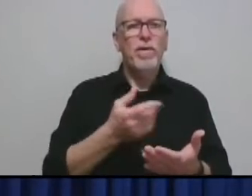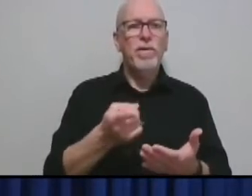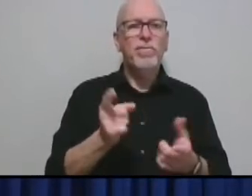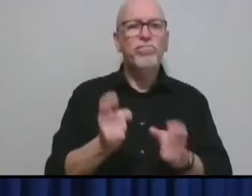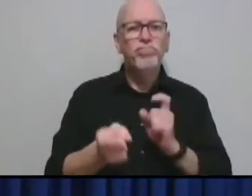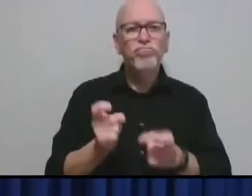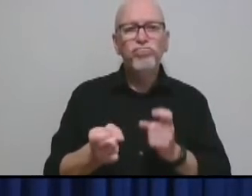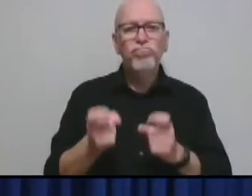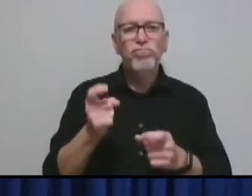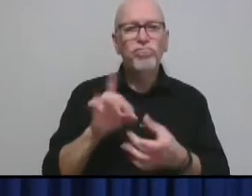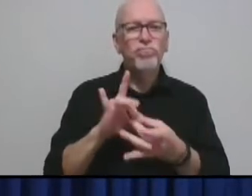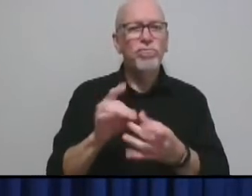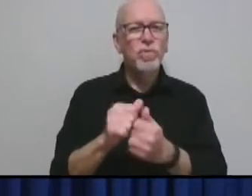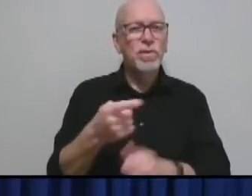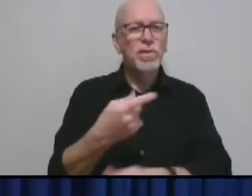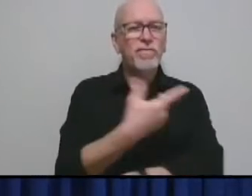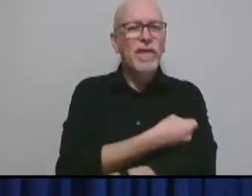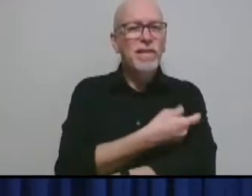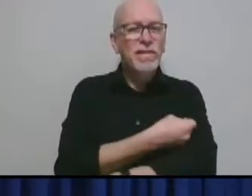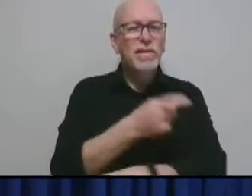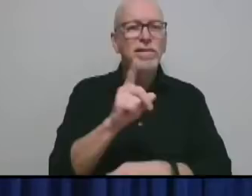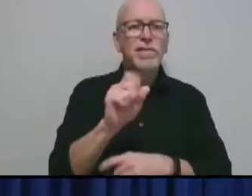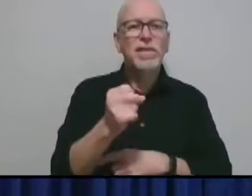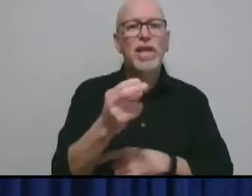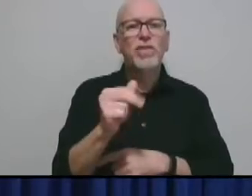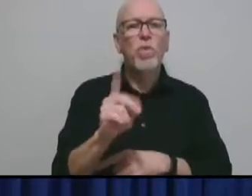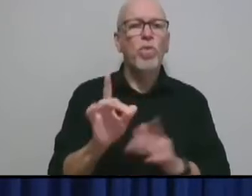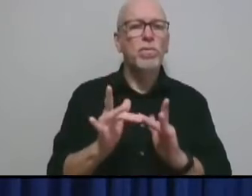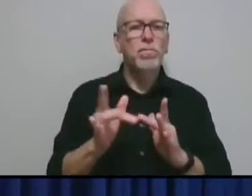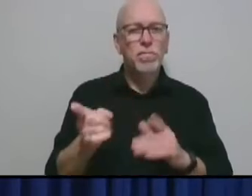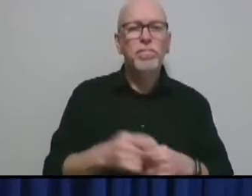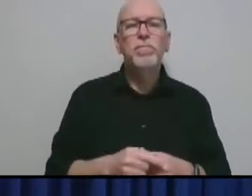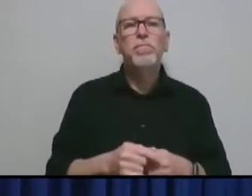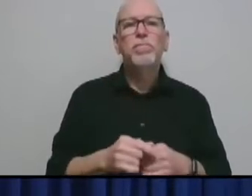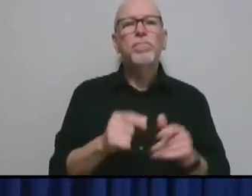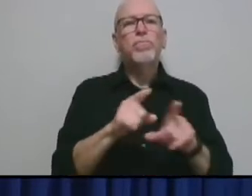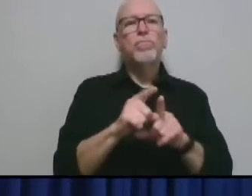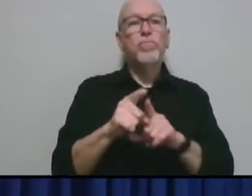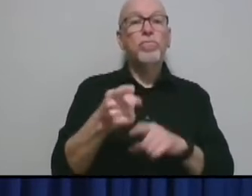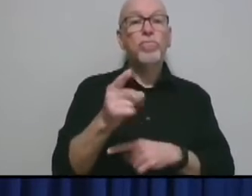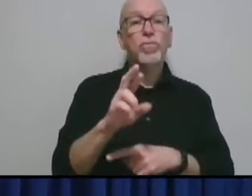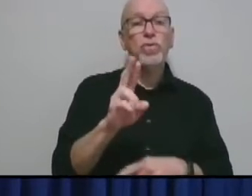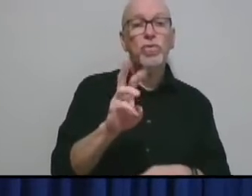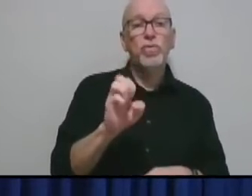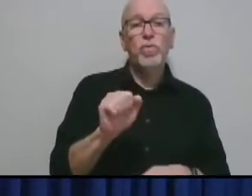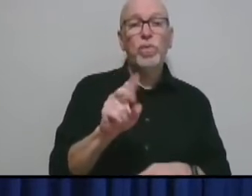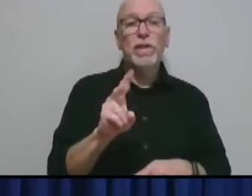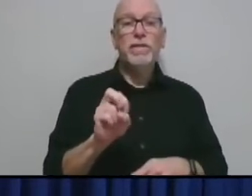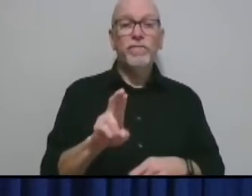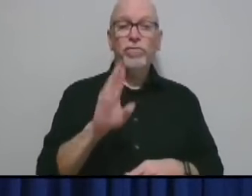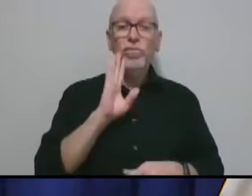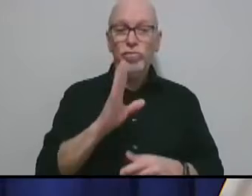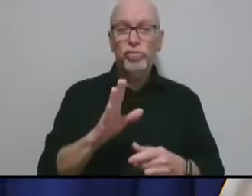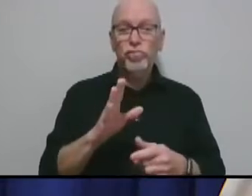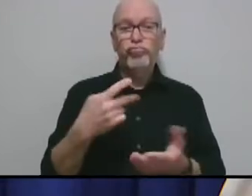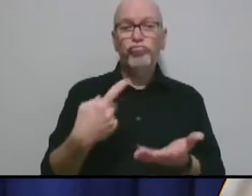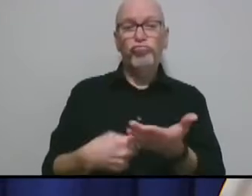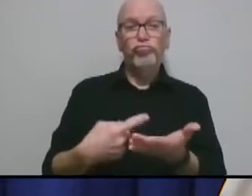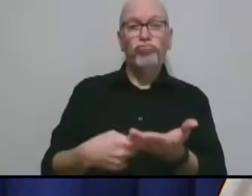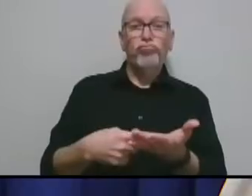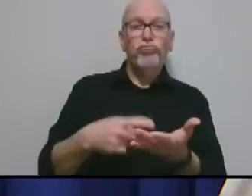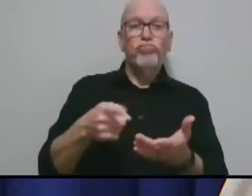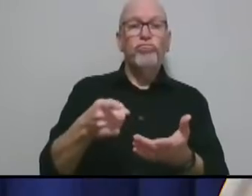revisions on the vaccine dashboard. We'll also hear from Dr. Weaver. She will put